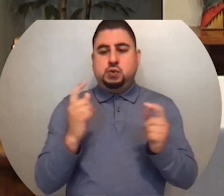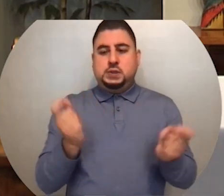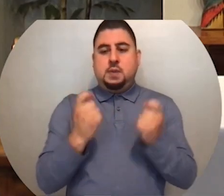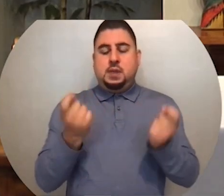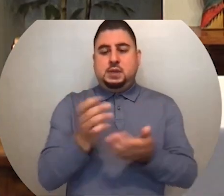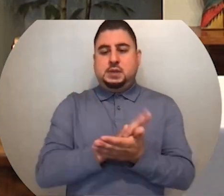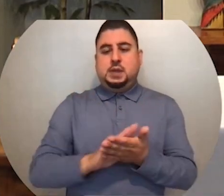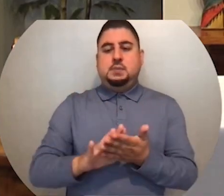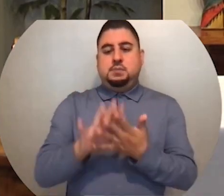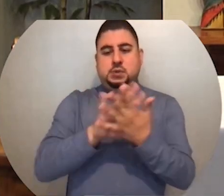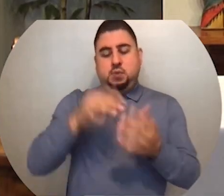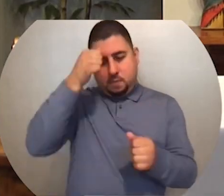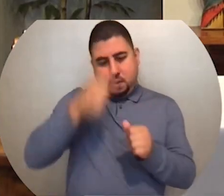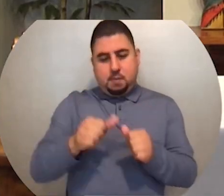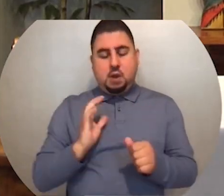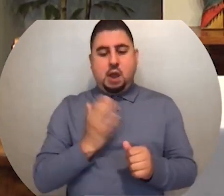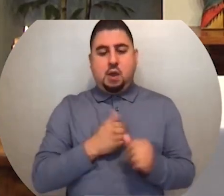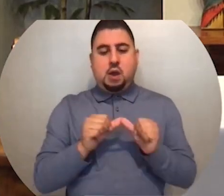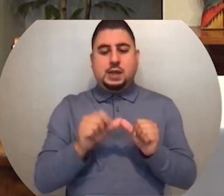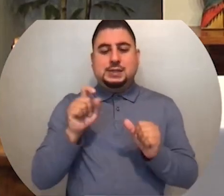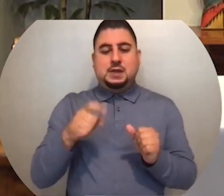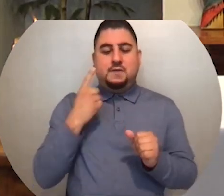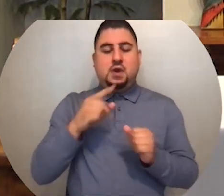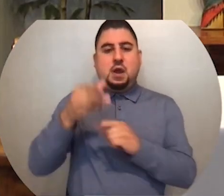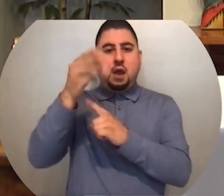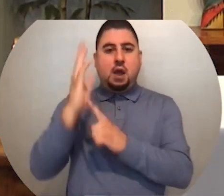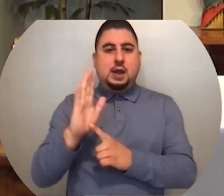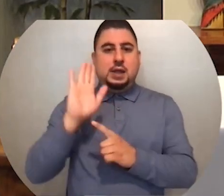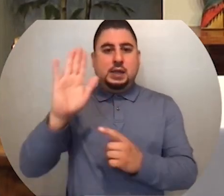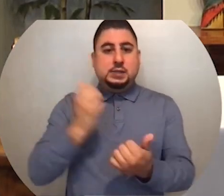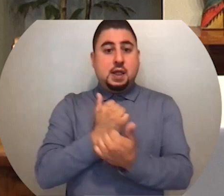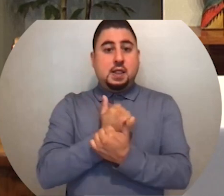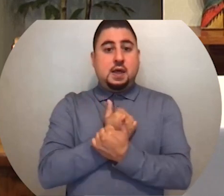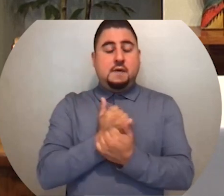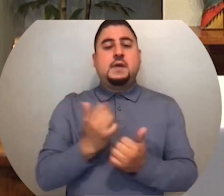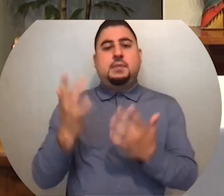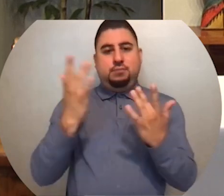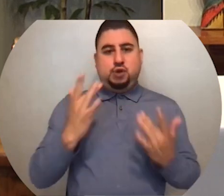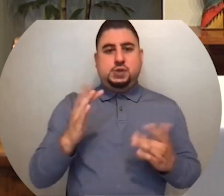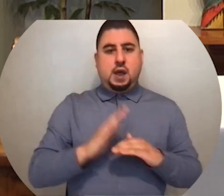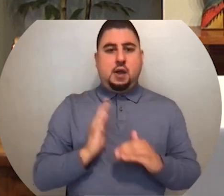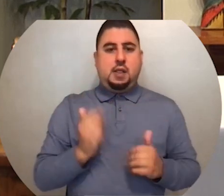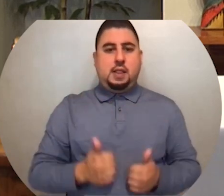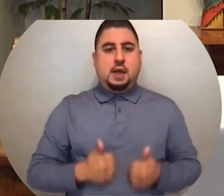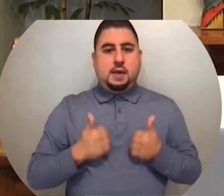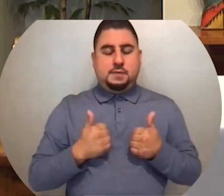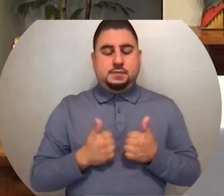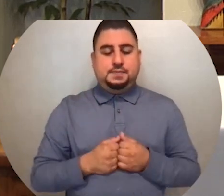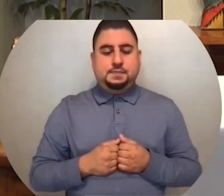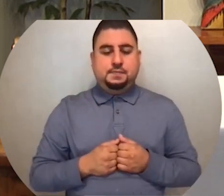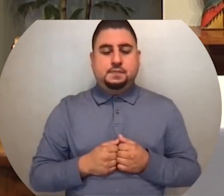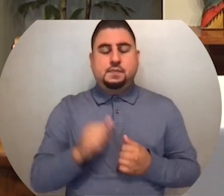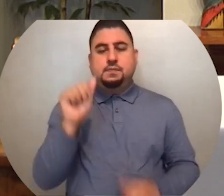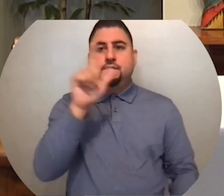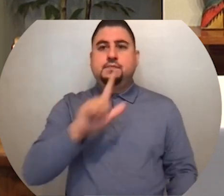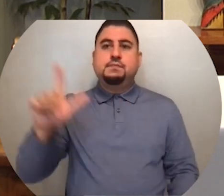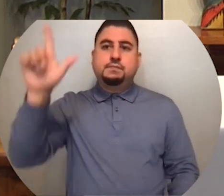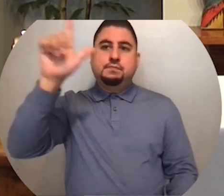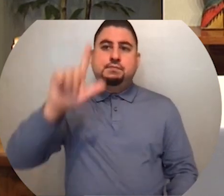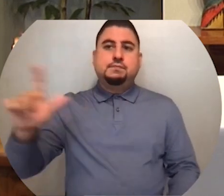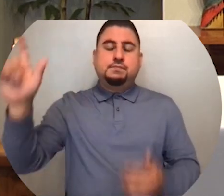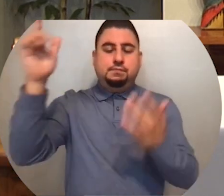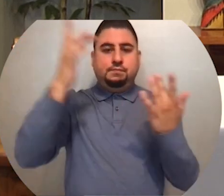mysteries, let us call to mind our constant need for God's love and mercy in our lives. Lord